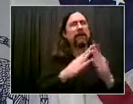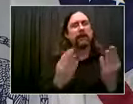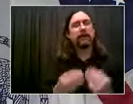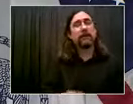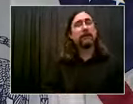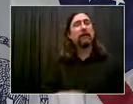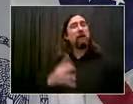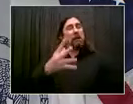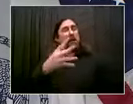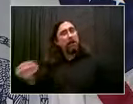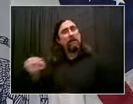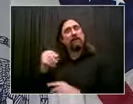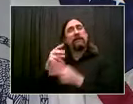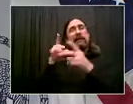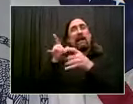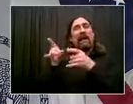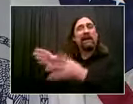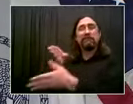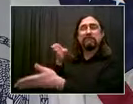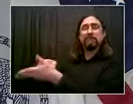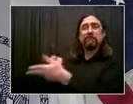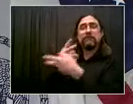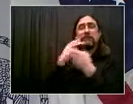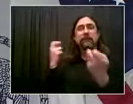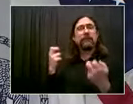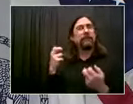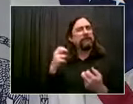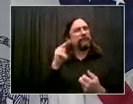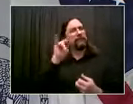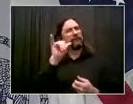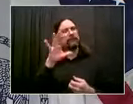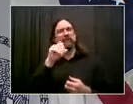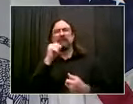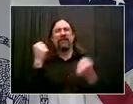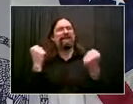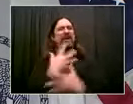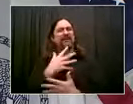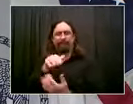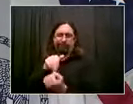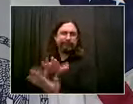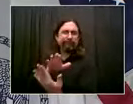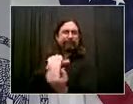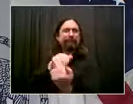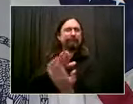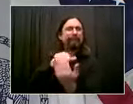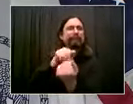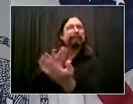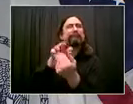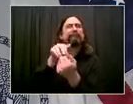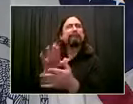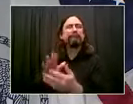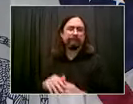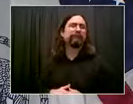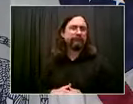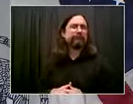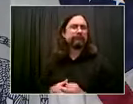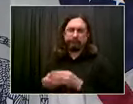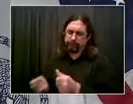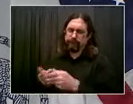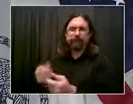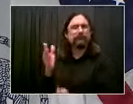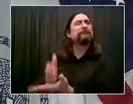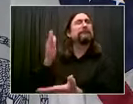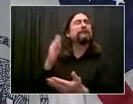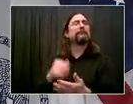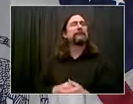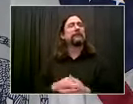we are as New Yorkers. So when we say no stopping New York, we are saying that because we've lived it, we've experienced it, we know it, And this is what